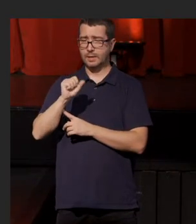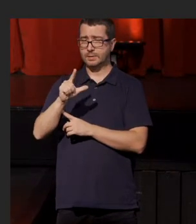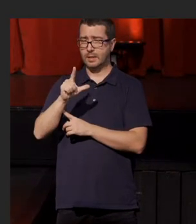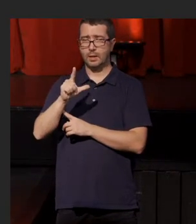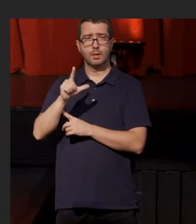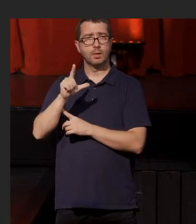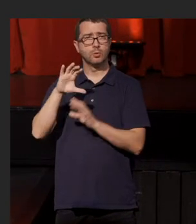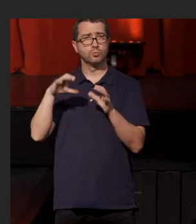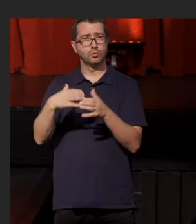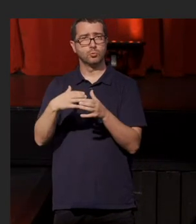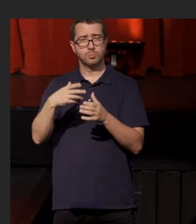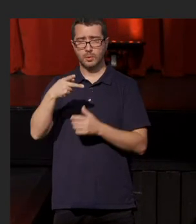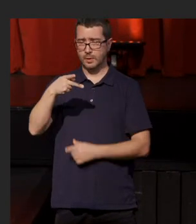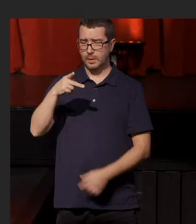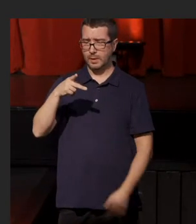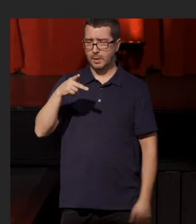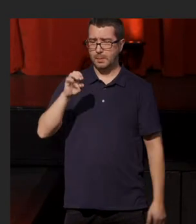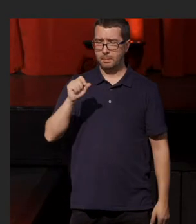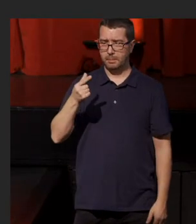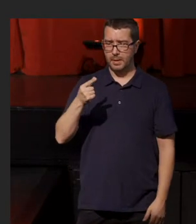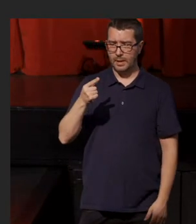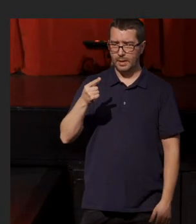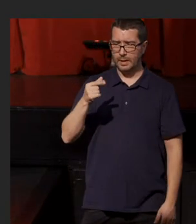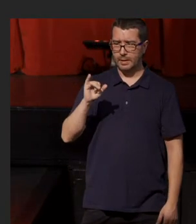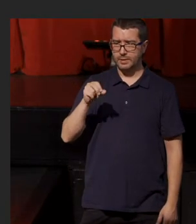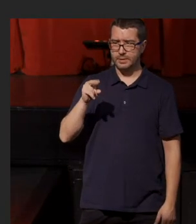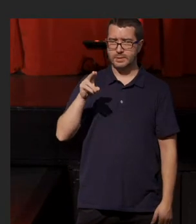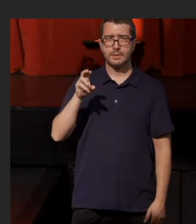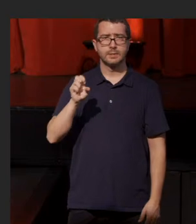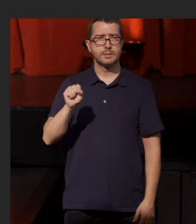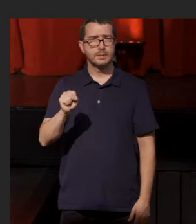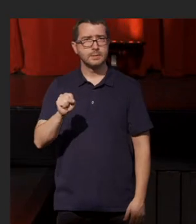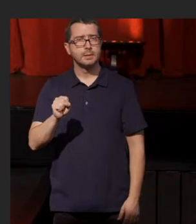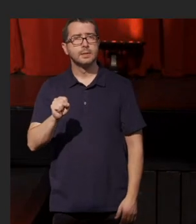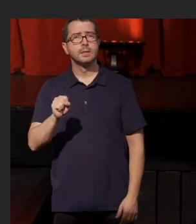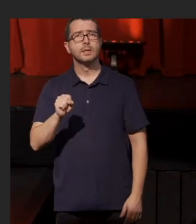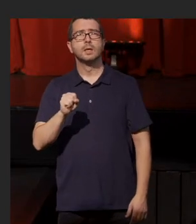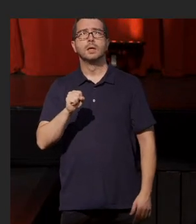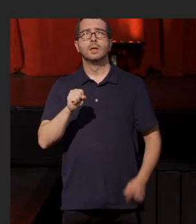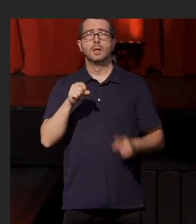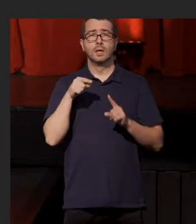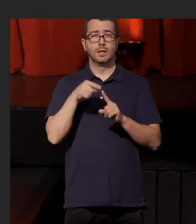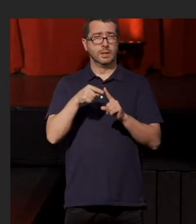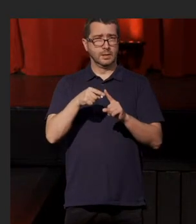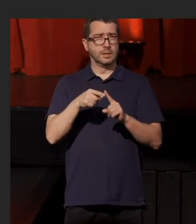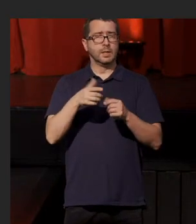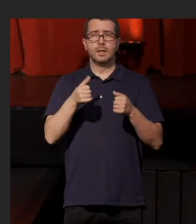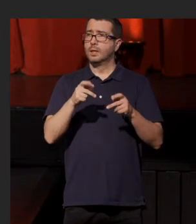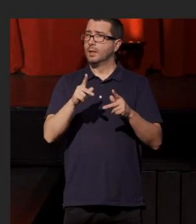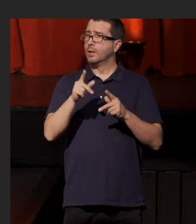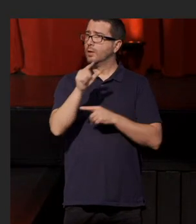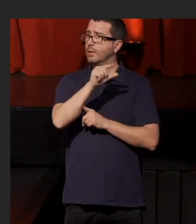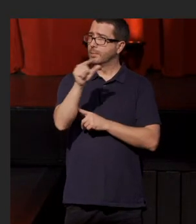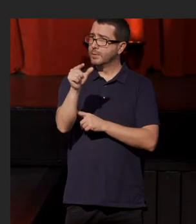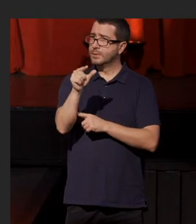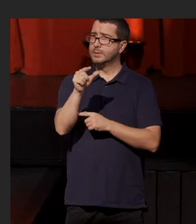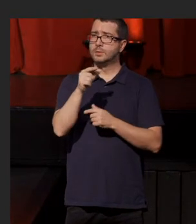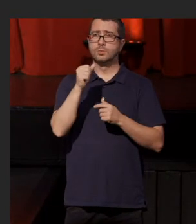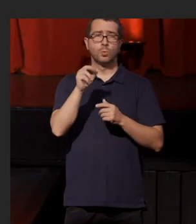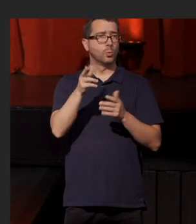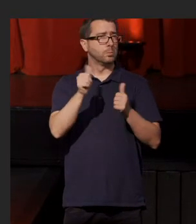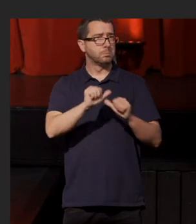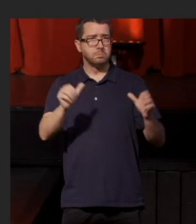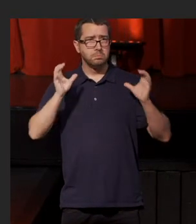Pegasus. And this spyware enables government clients to surreptitiously take over